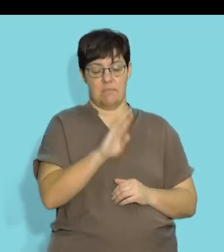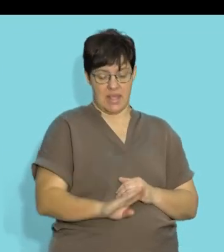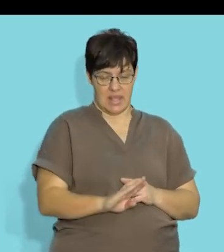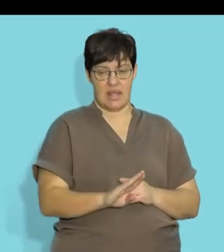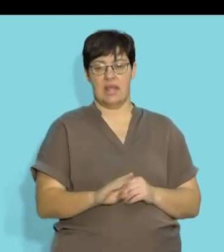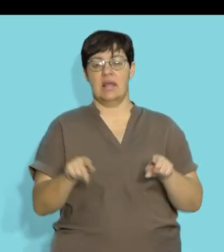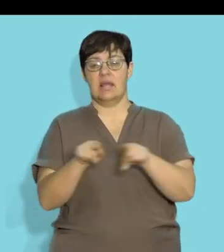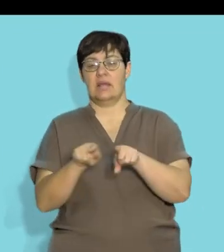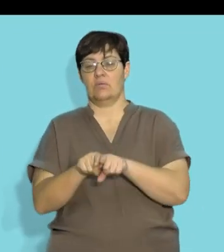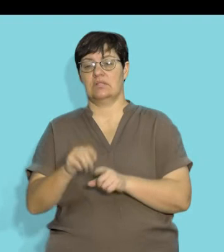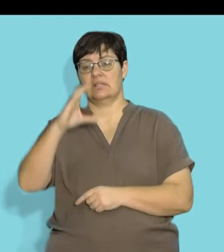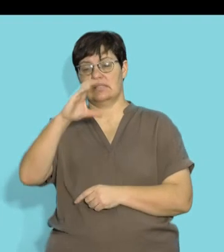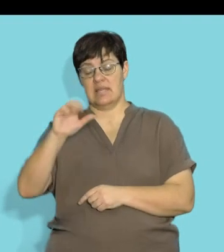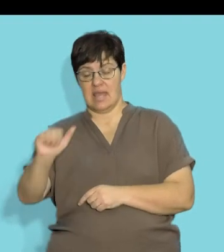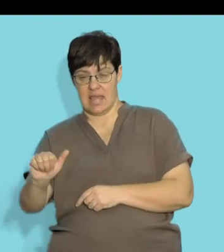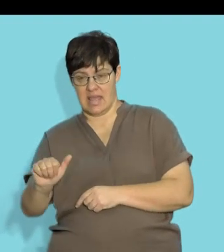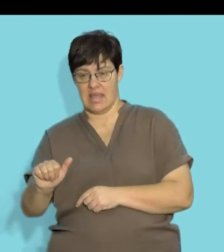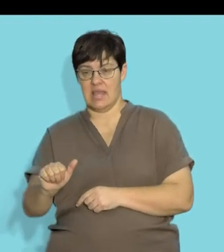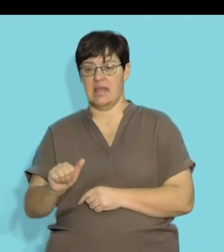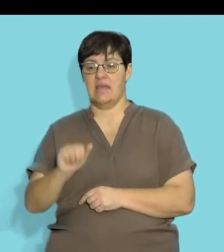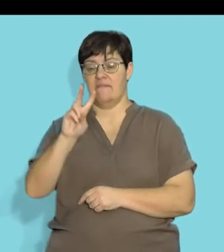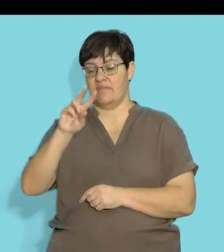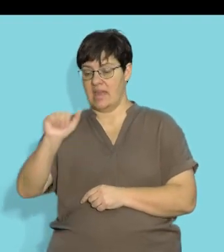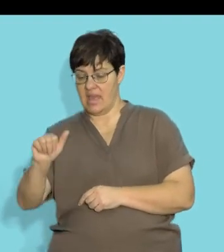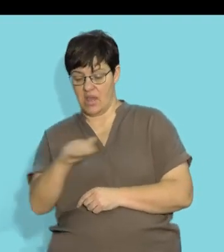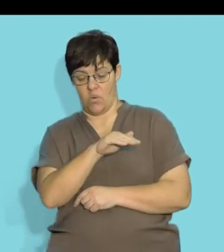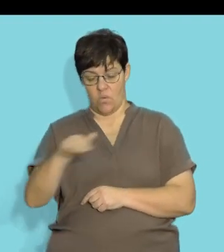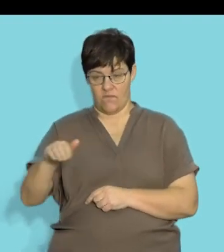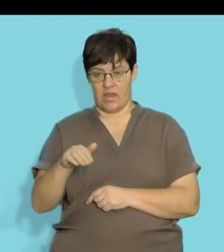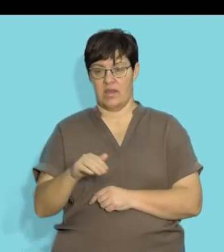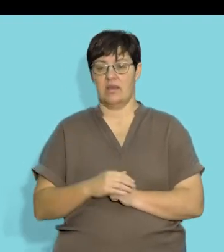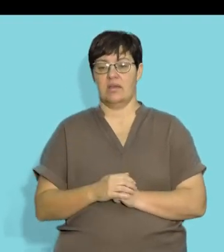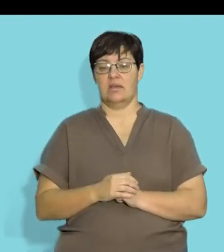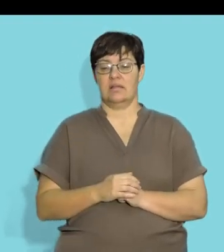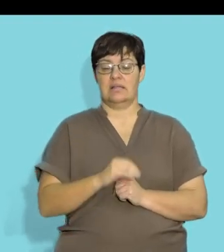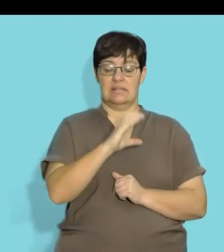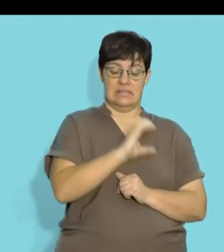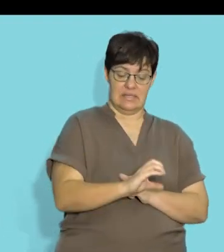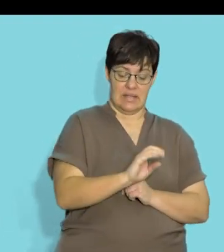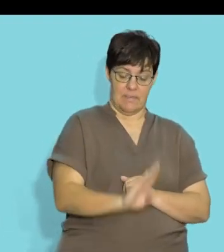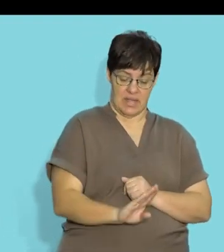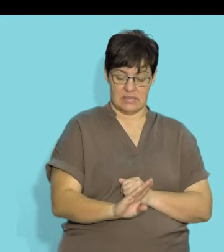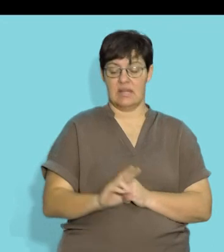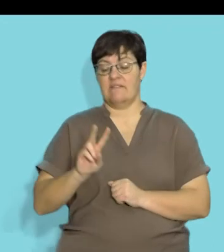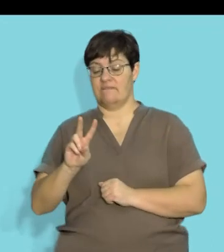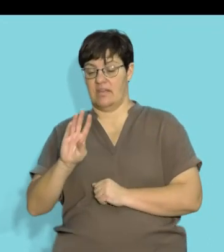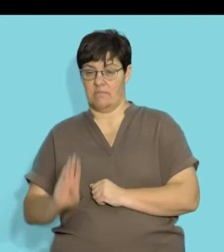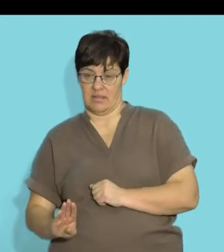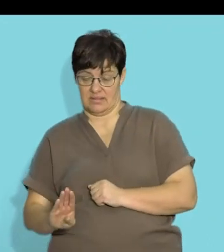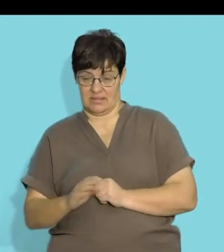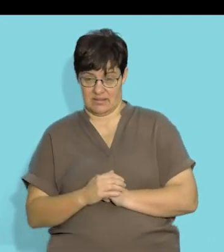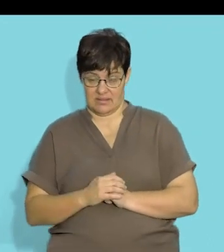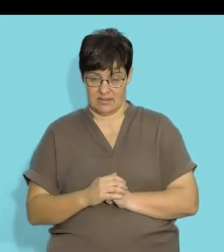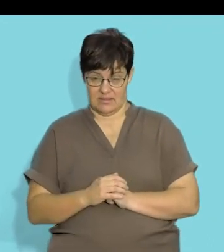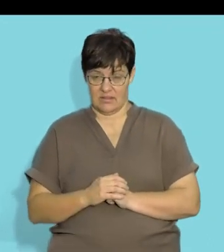base is equals to C of acid, volume of acid, divided by C of base, volume of base.